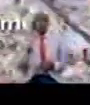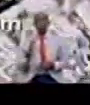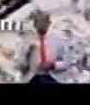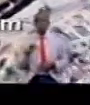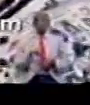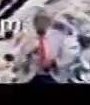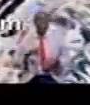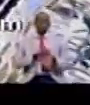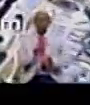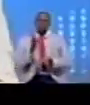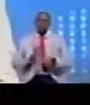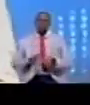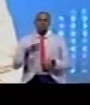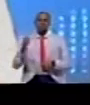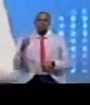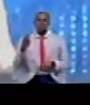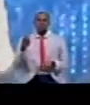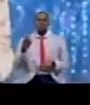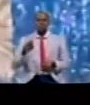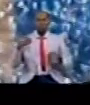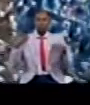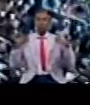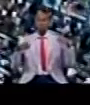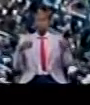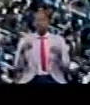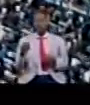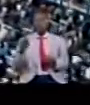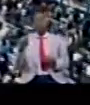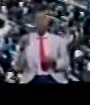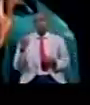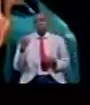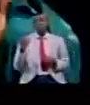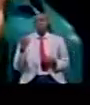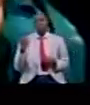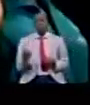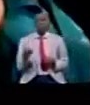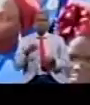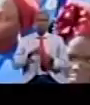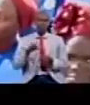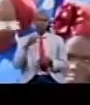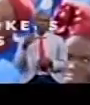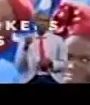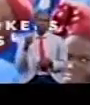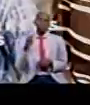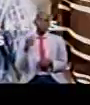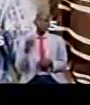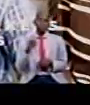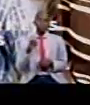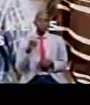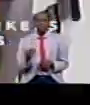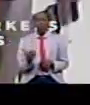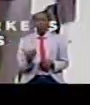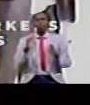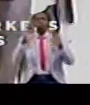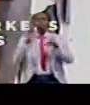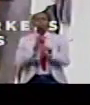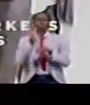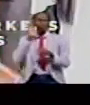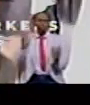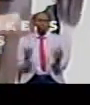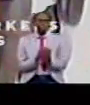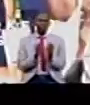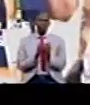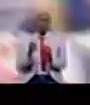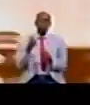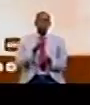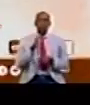heaven, we commit all our brothers, O Lord, into your hands. Father, we pray that that which makes